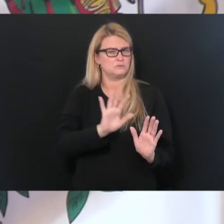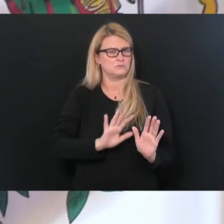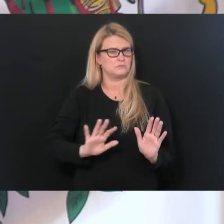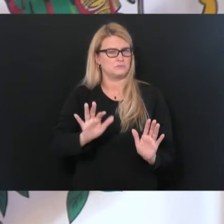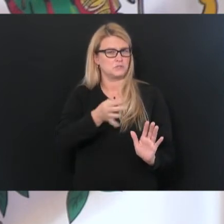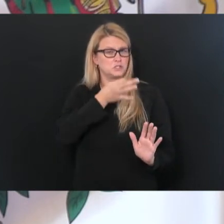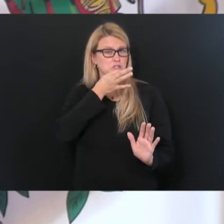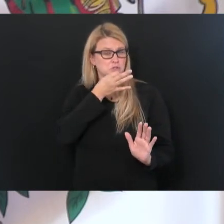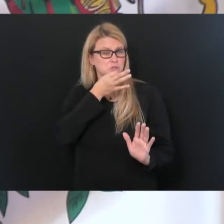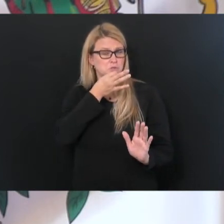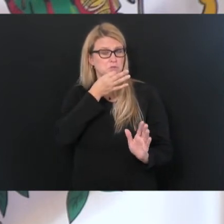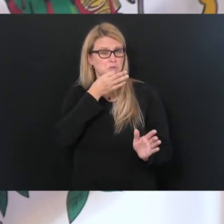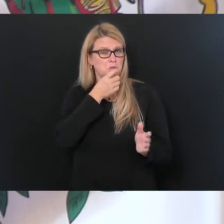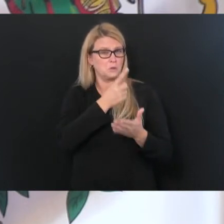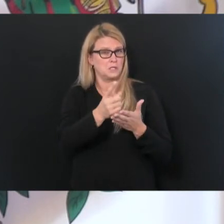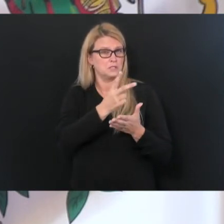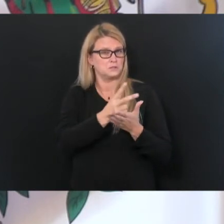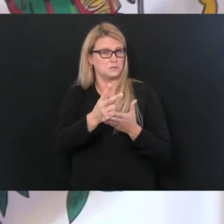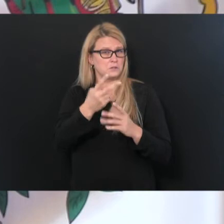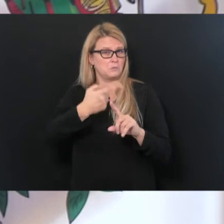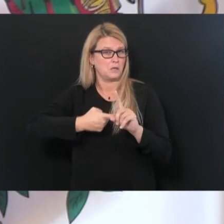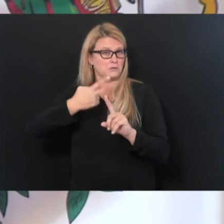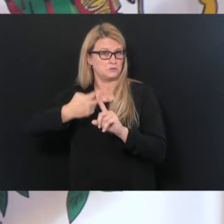coming weeks or a couple of months.